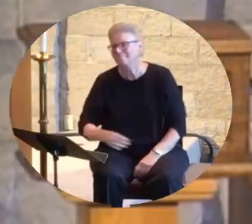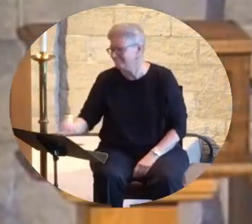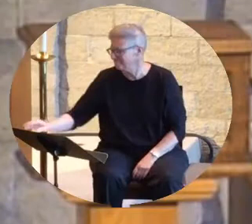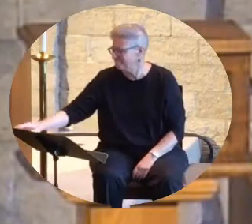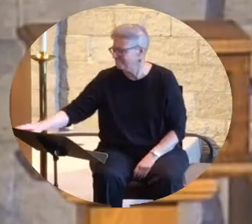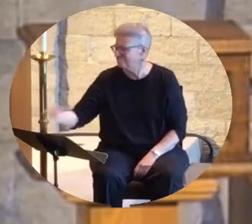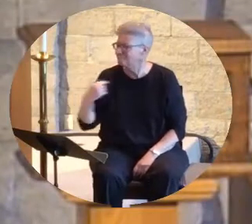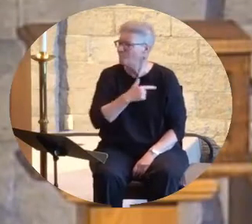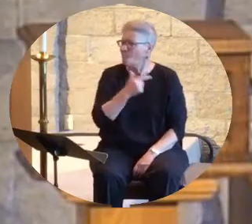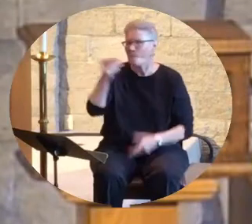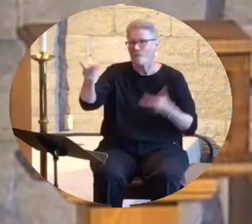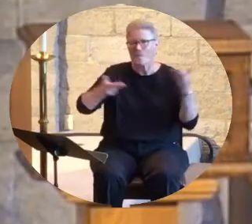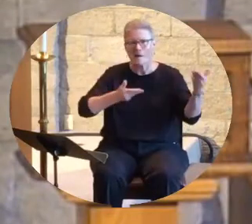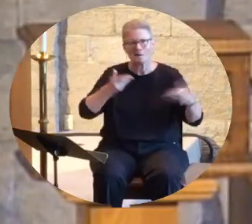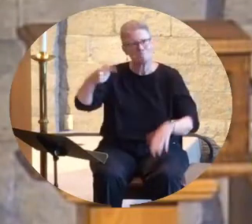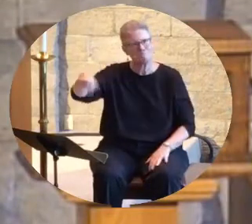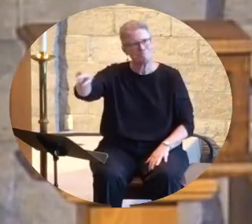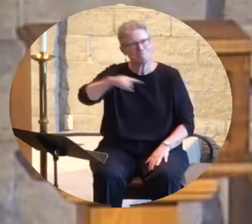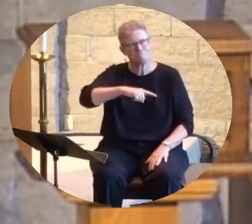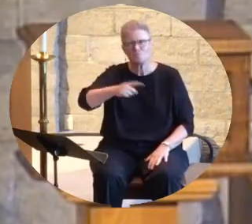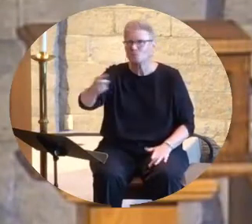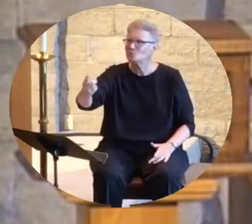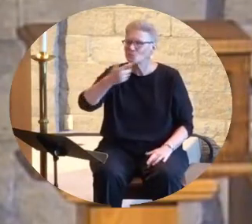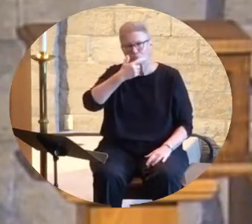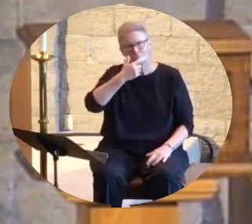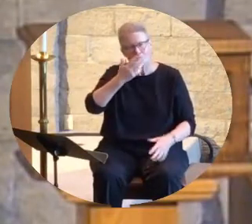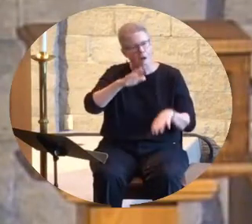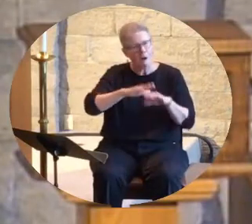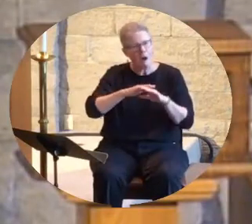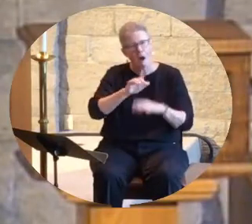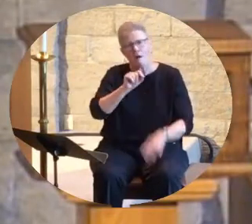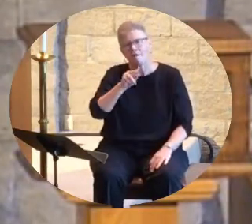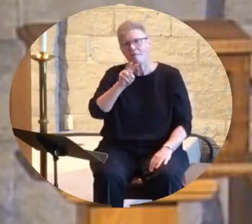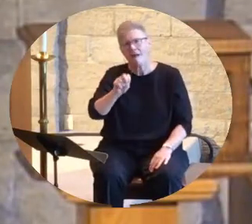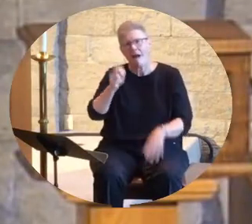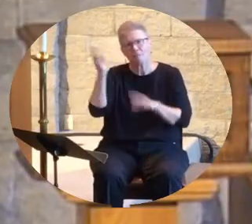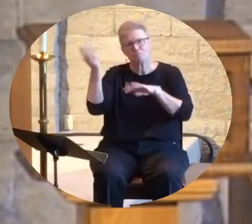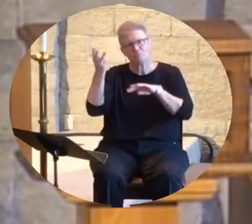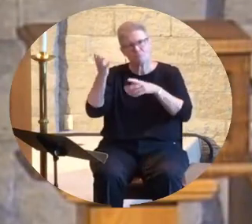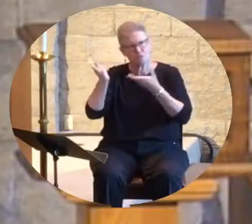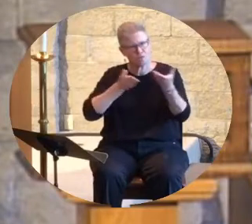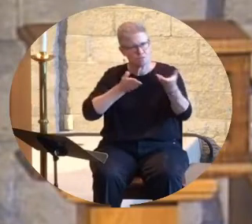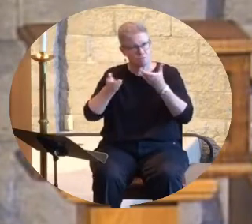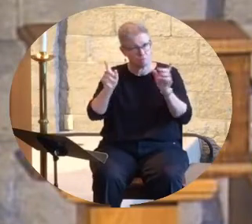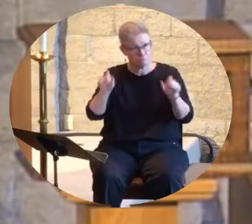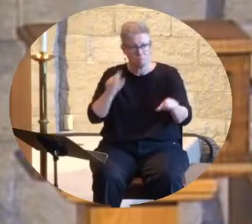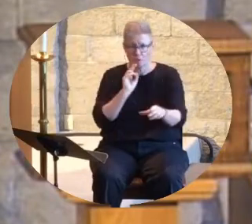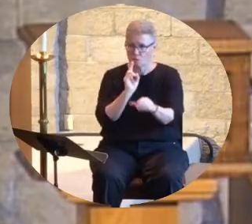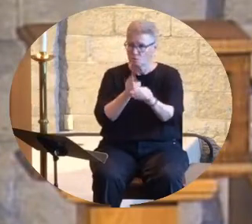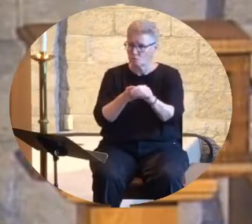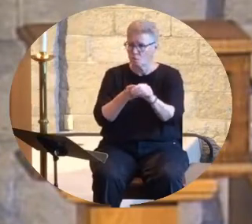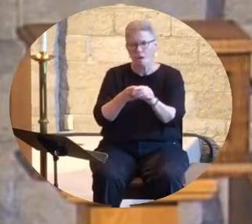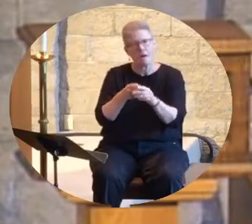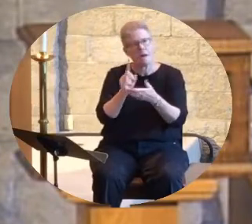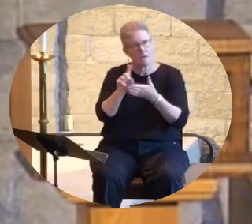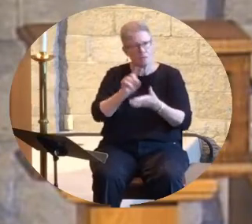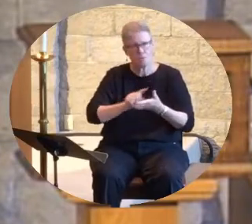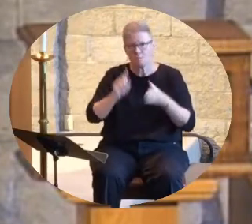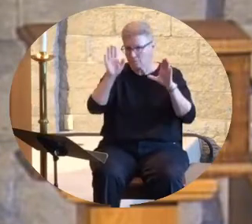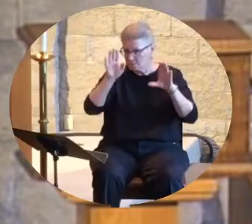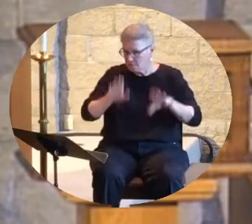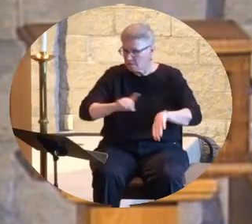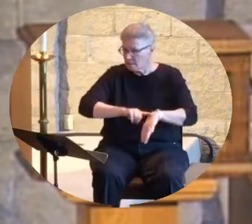We welcome you to our live stream service today, and you can join us every Sunday at 9:30 Central